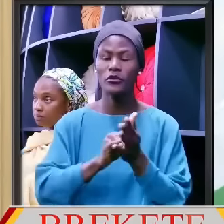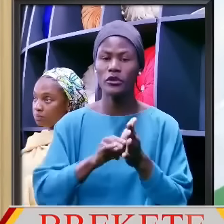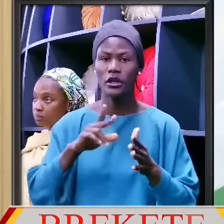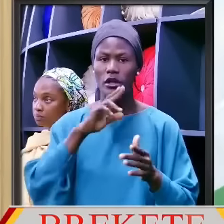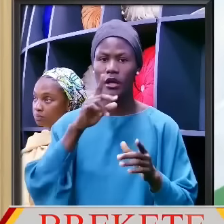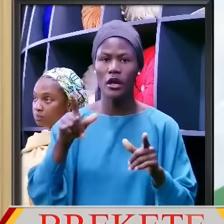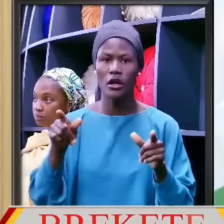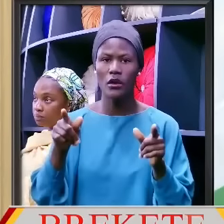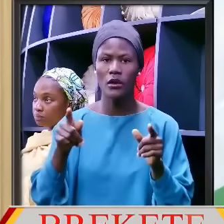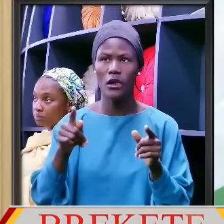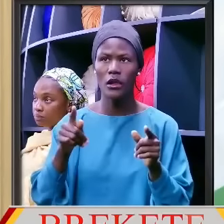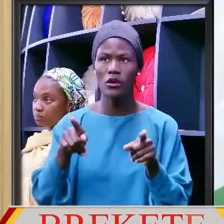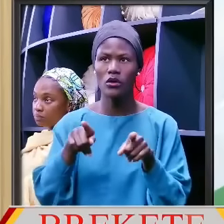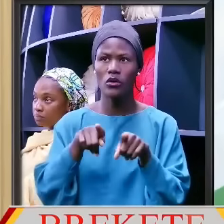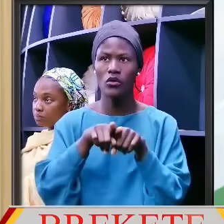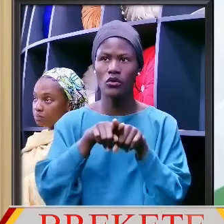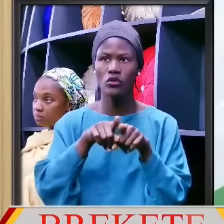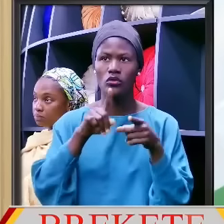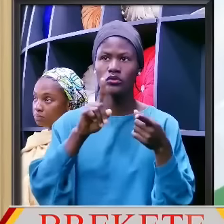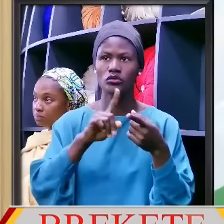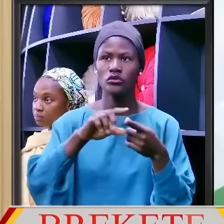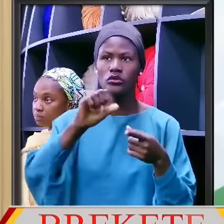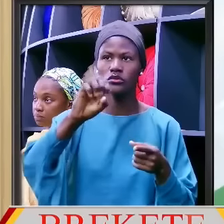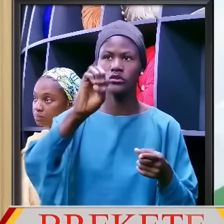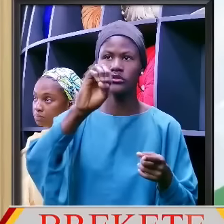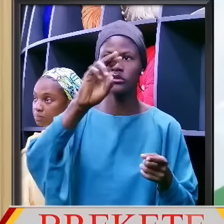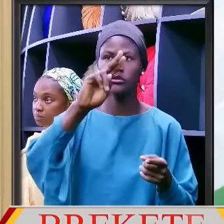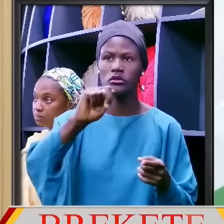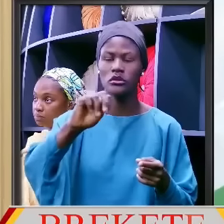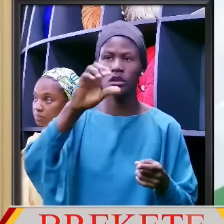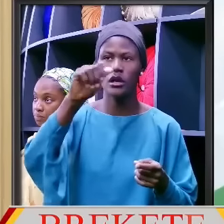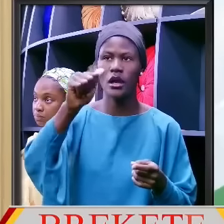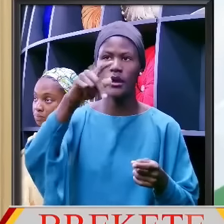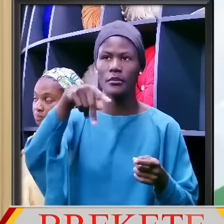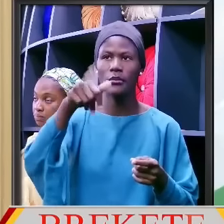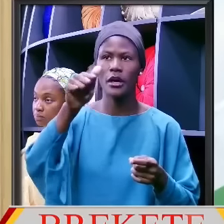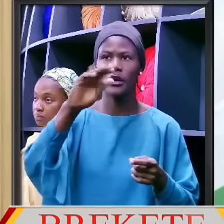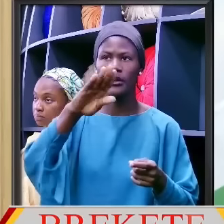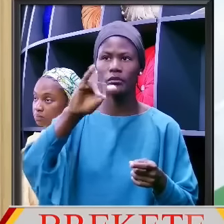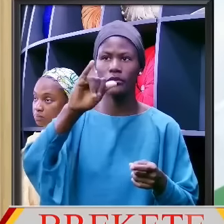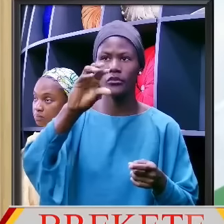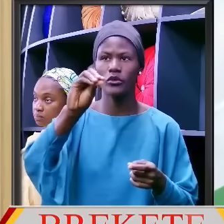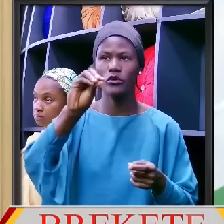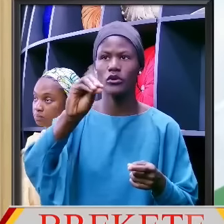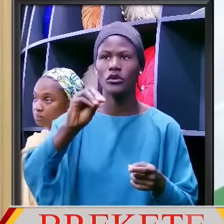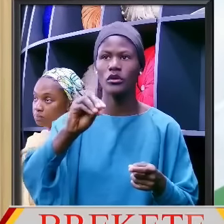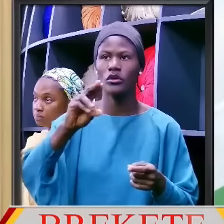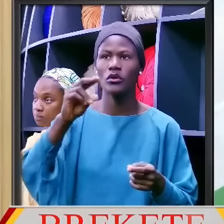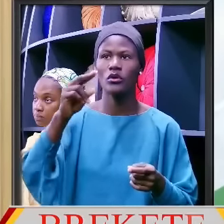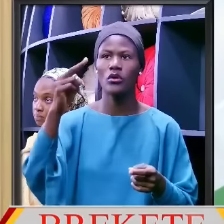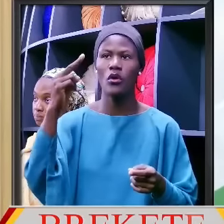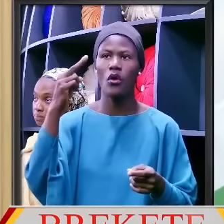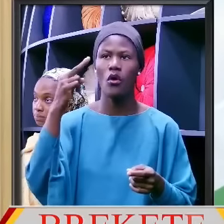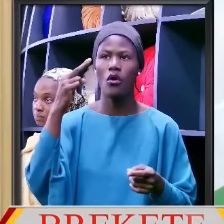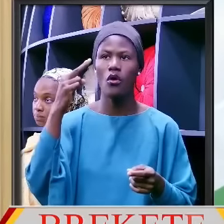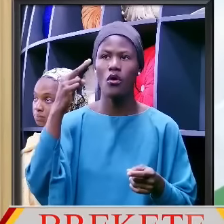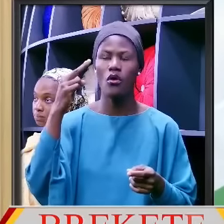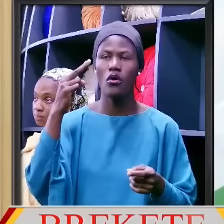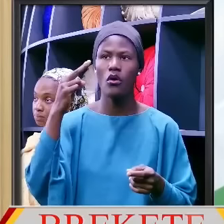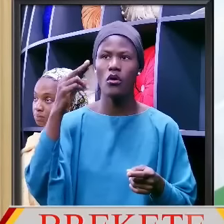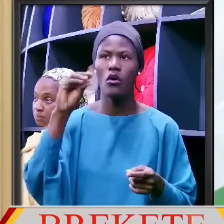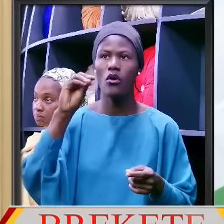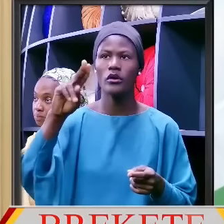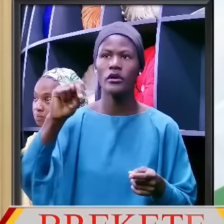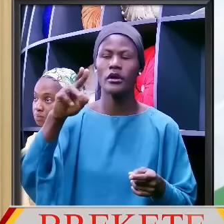to Senator Akpabio, the Senate President, should tell him that the ordinary president is asking